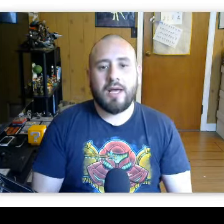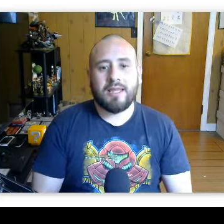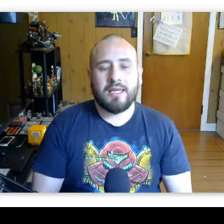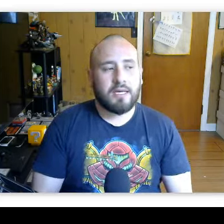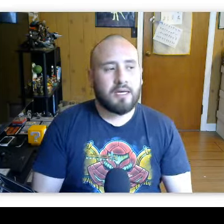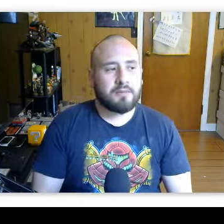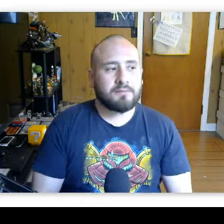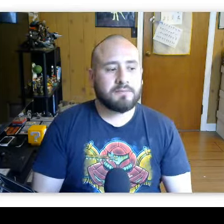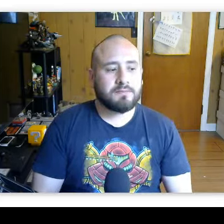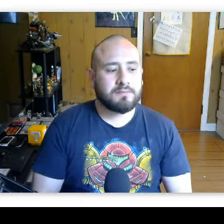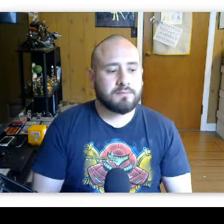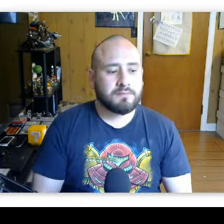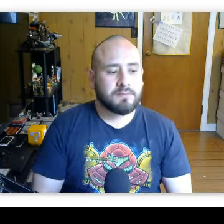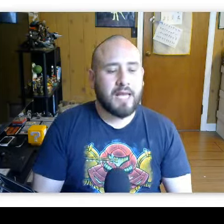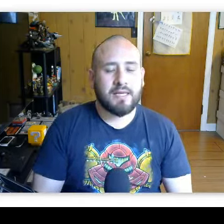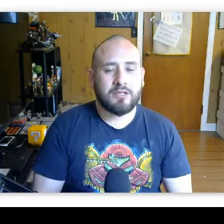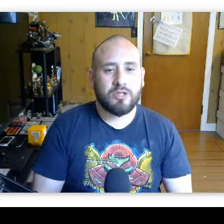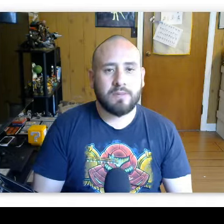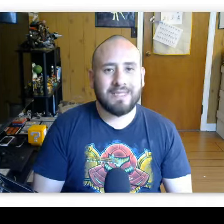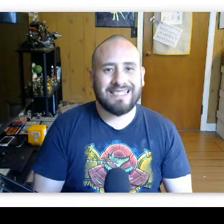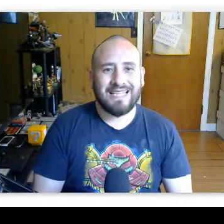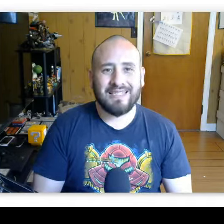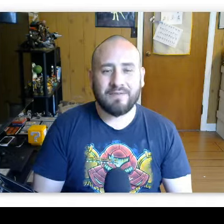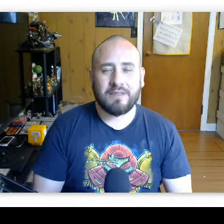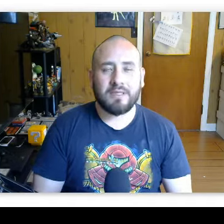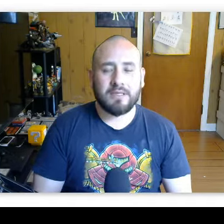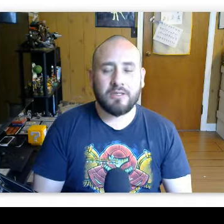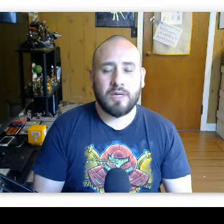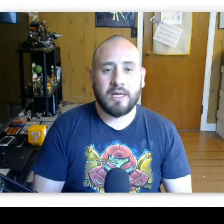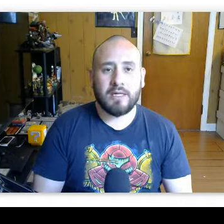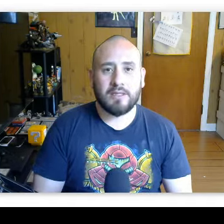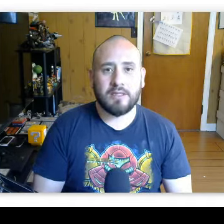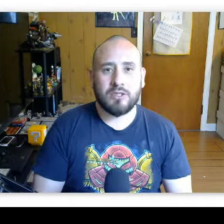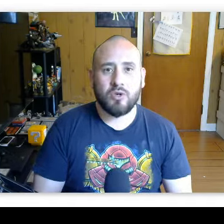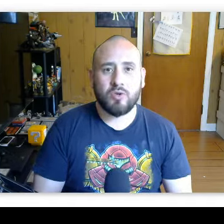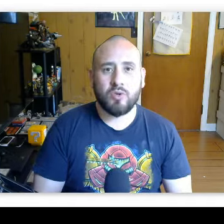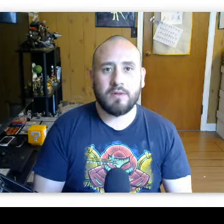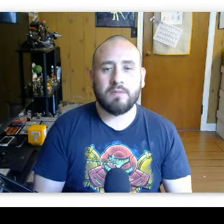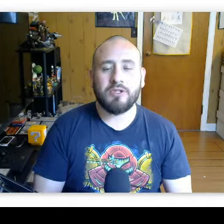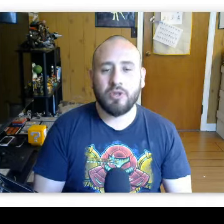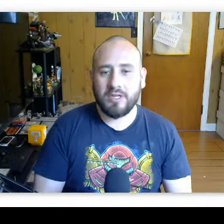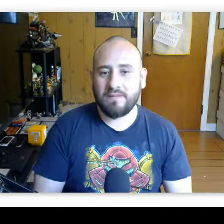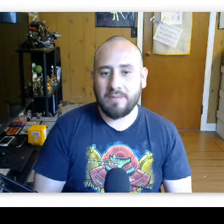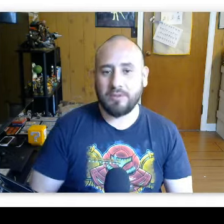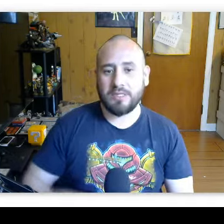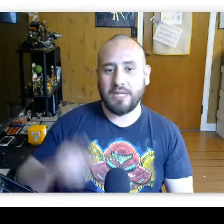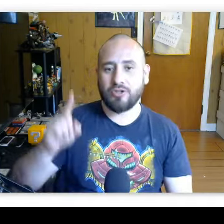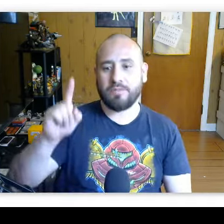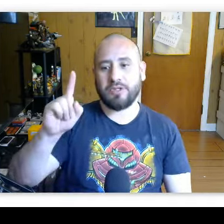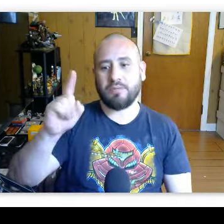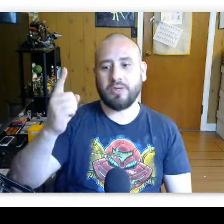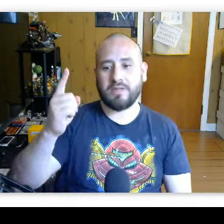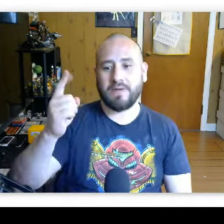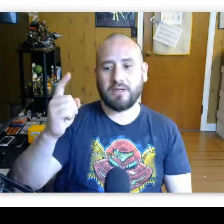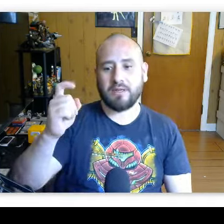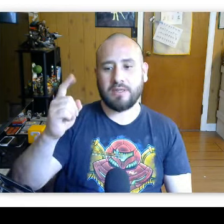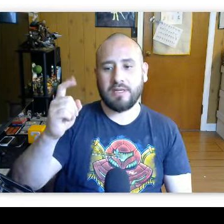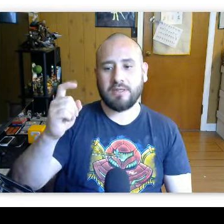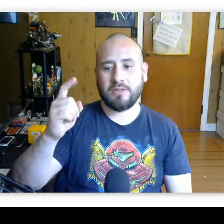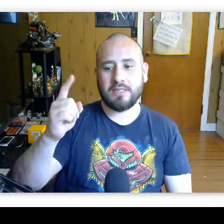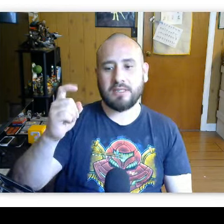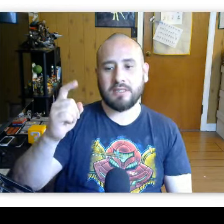So I think I sign shrimp slightly different, and I'll tell you why. So the majority of people sign shrimp with their pointer